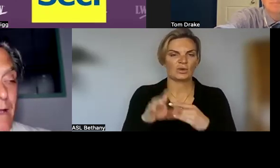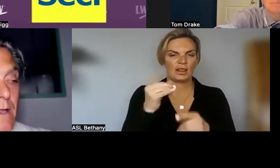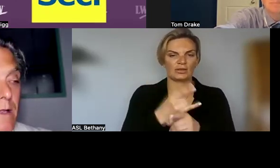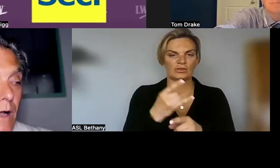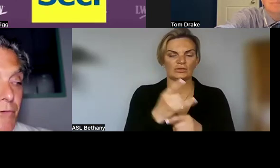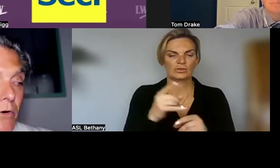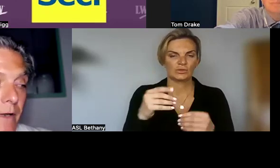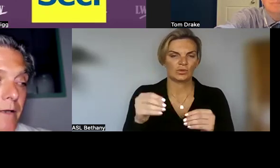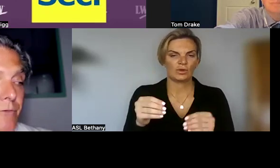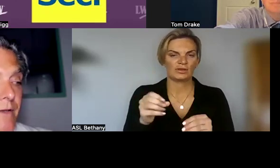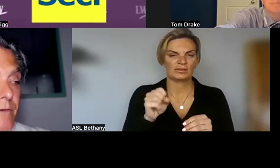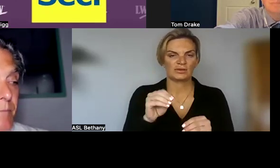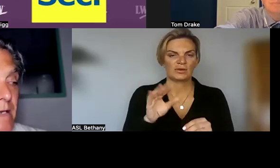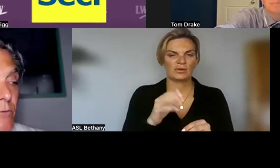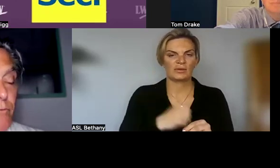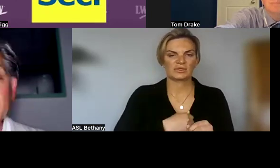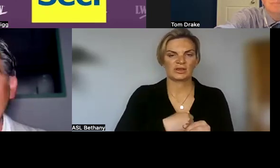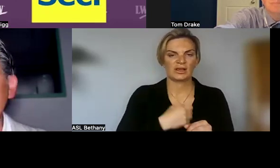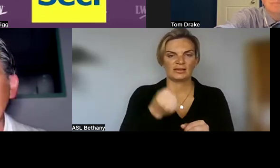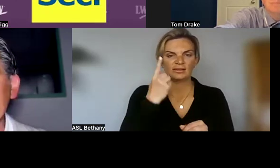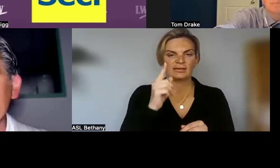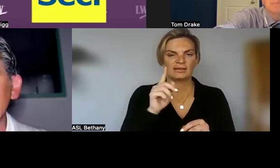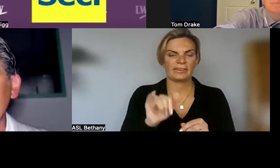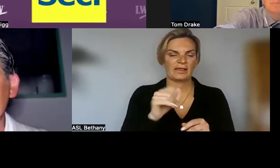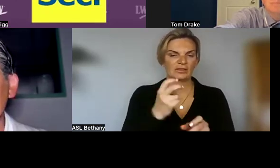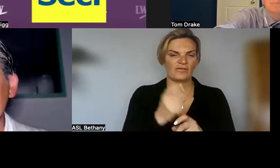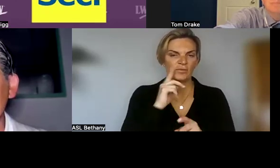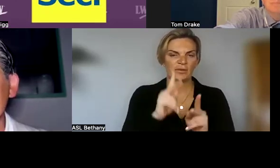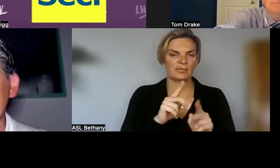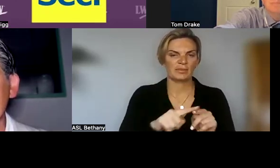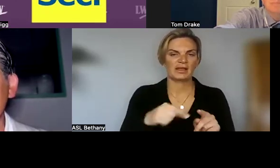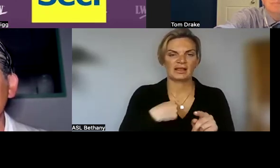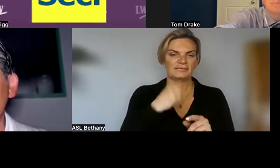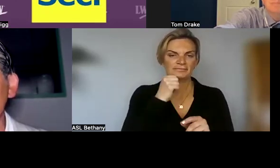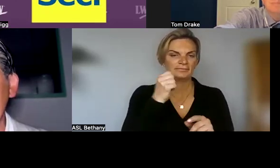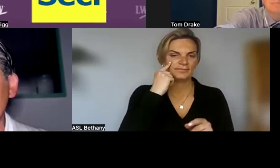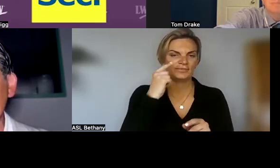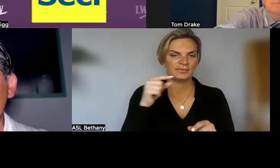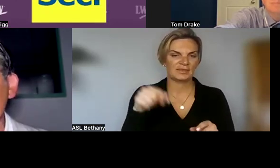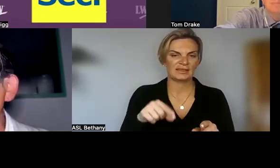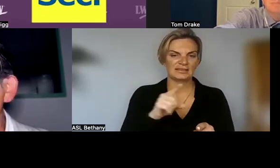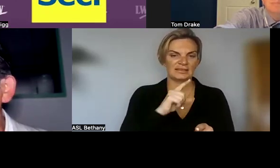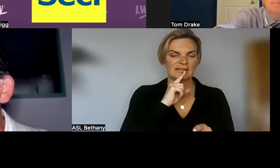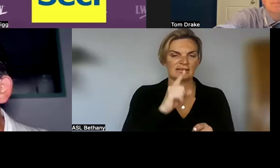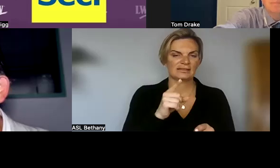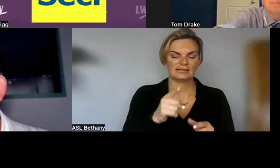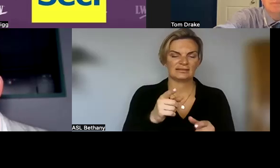is, I'm sorry, I understand it's painful for people, but I just don't think this is a hill to die